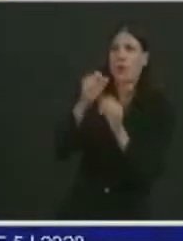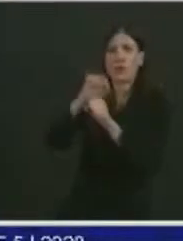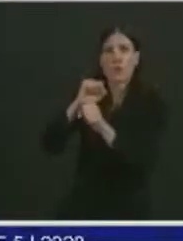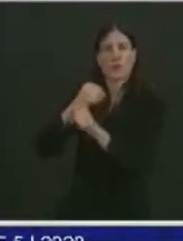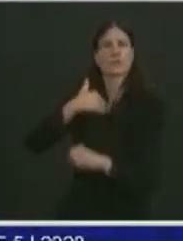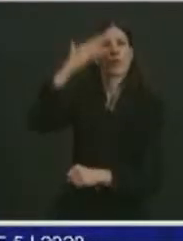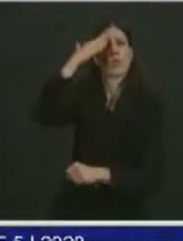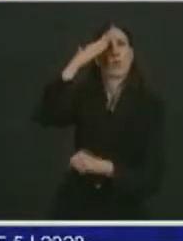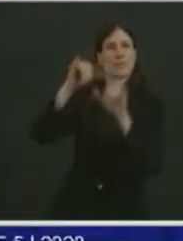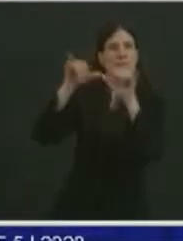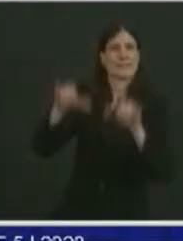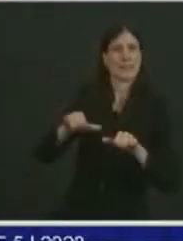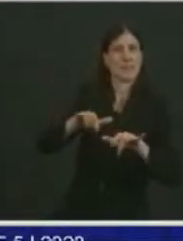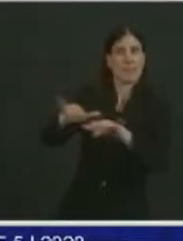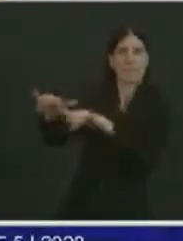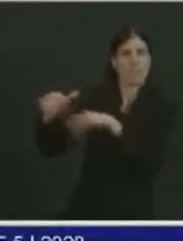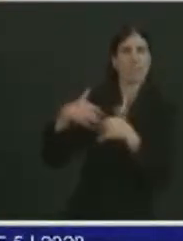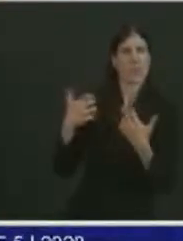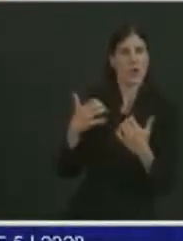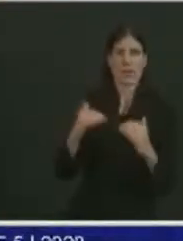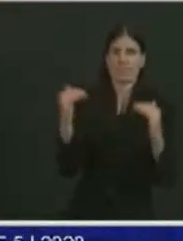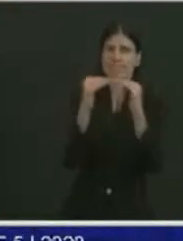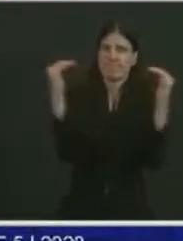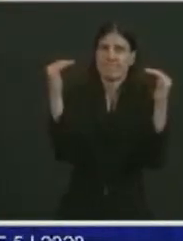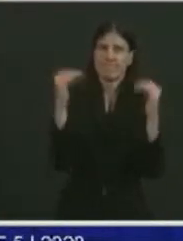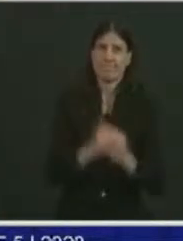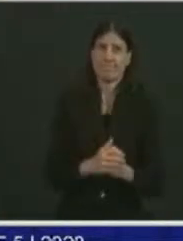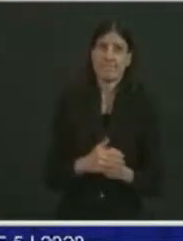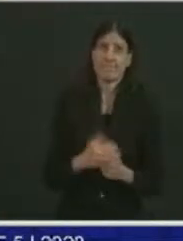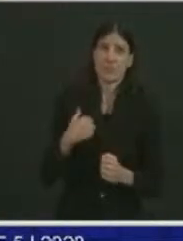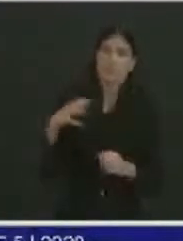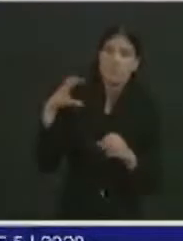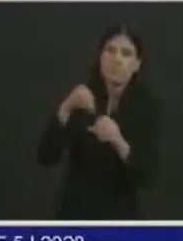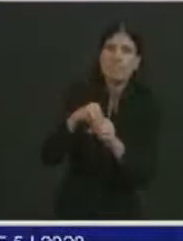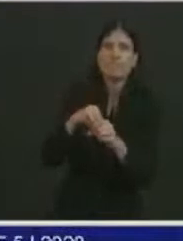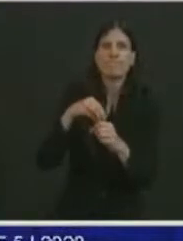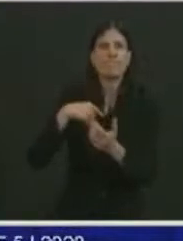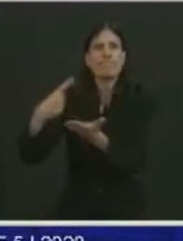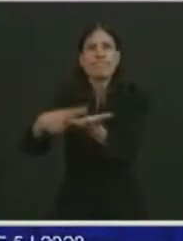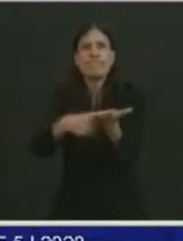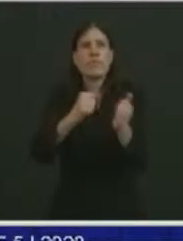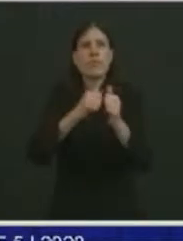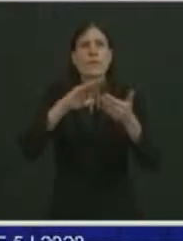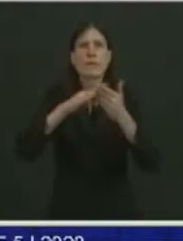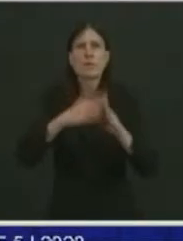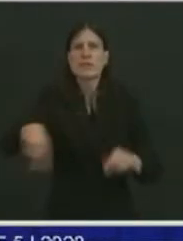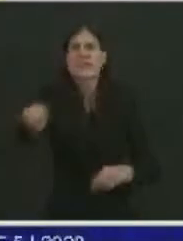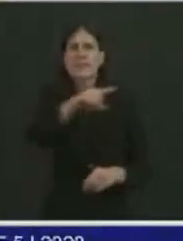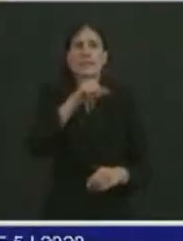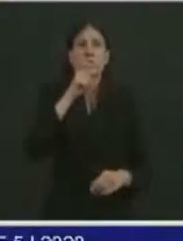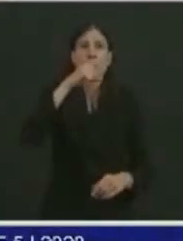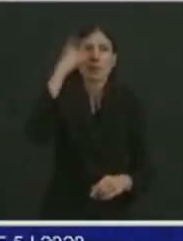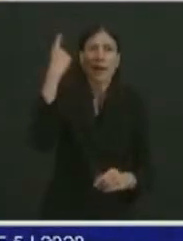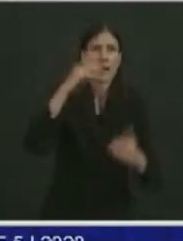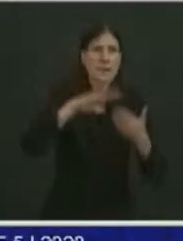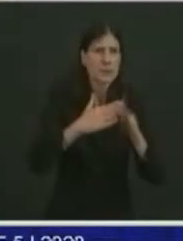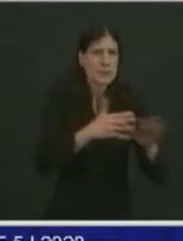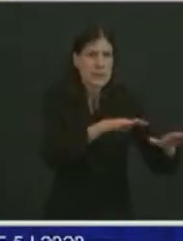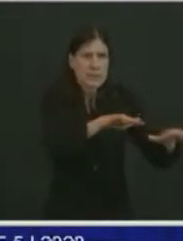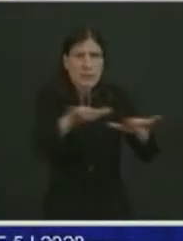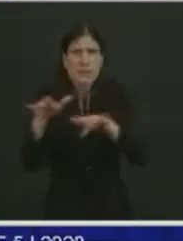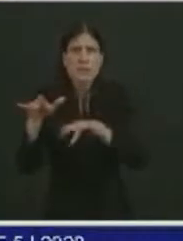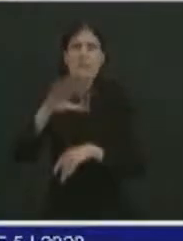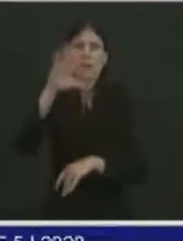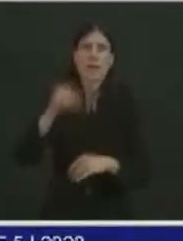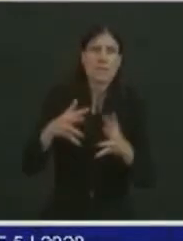to him and other people in the community, as I've been doing more and more, Black people in the community,